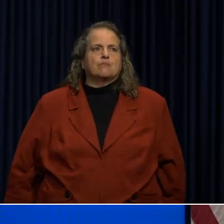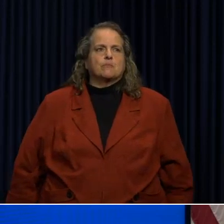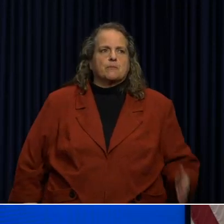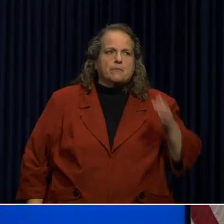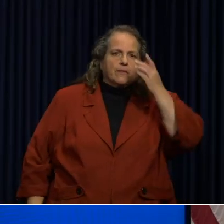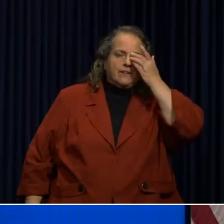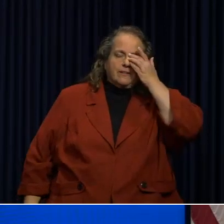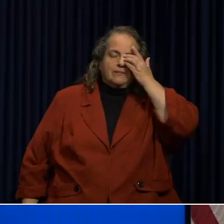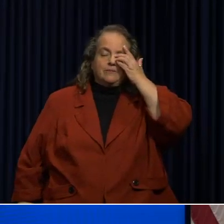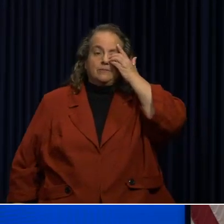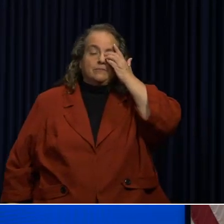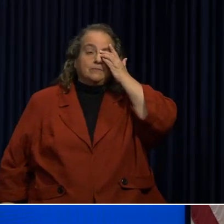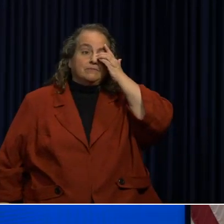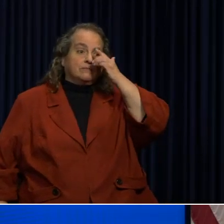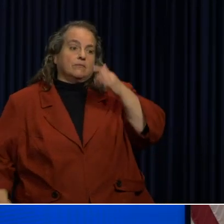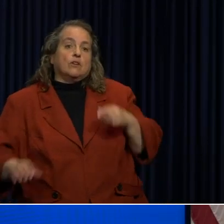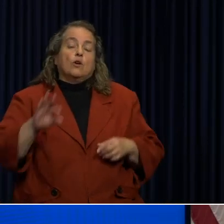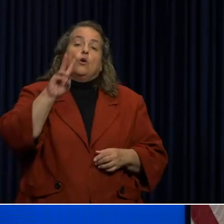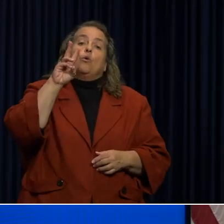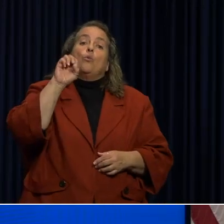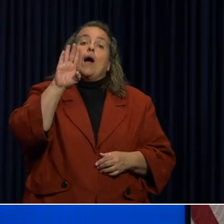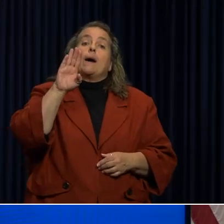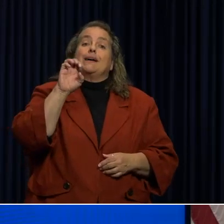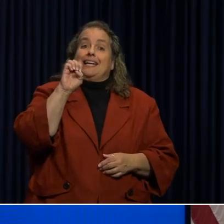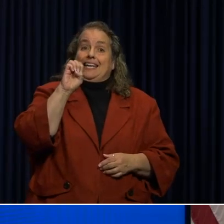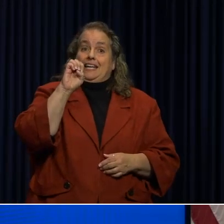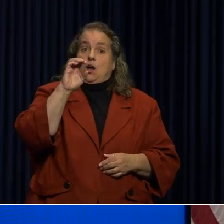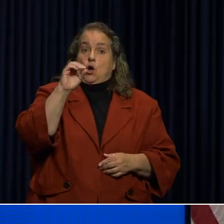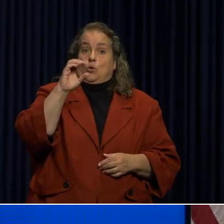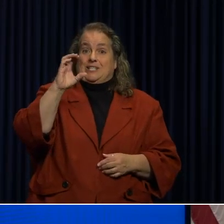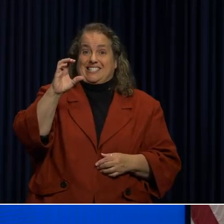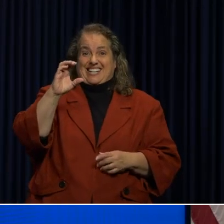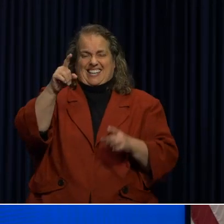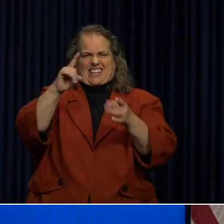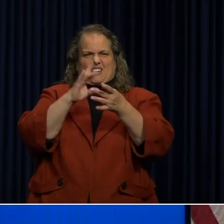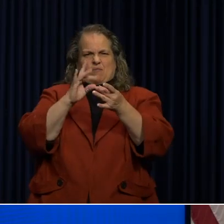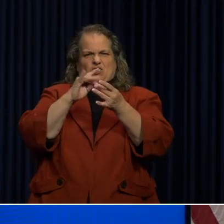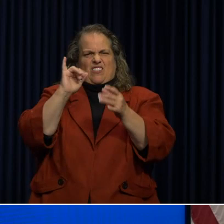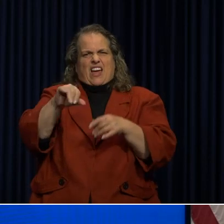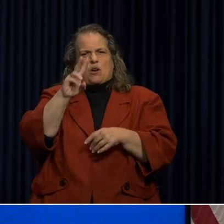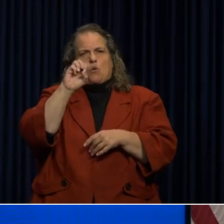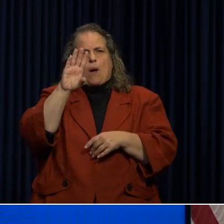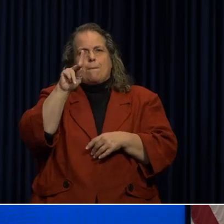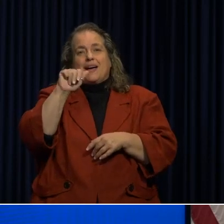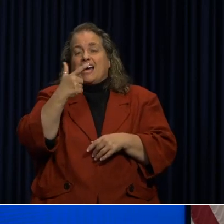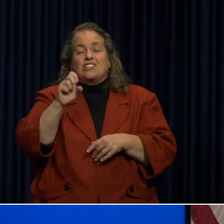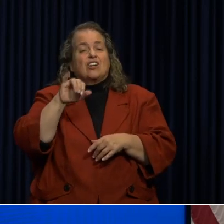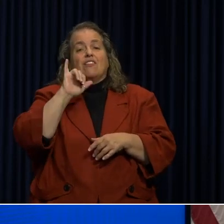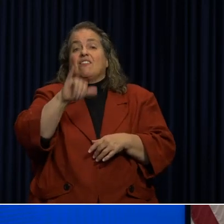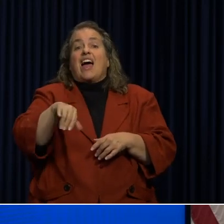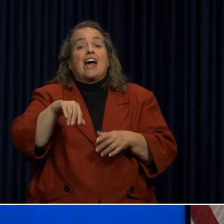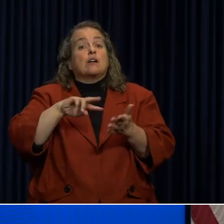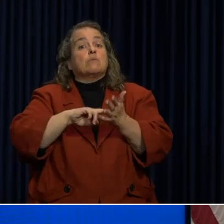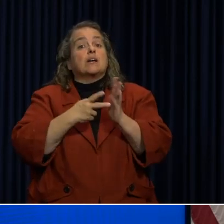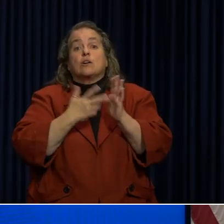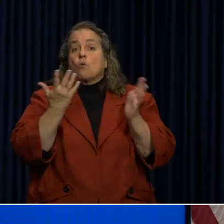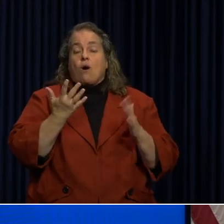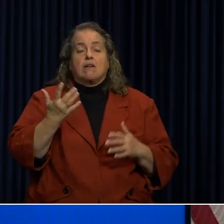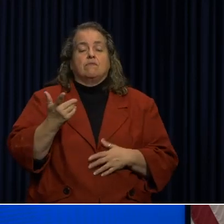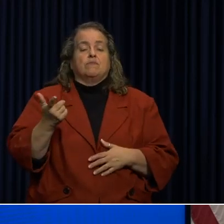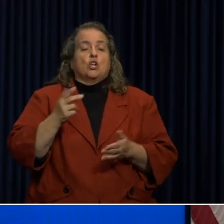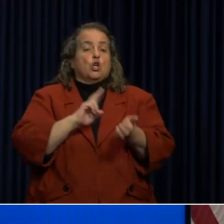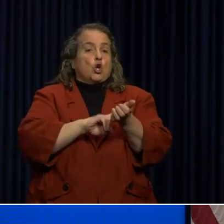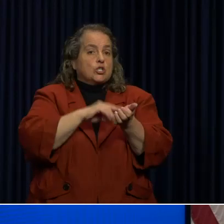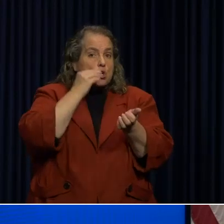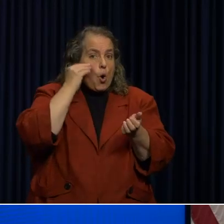And Web EOC, which he mentioned, is our portal whereby all of our healthcare providers, our assisted